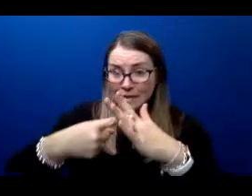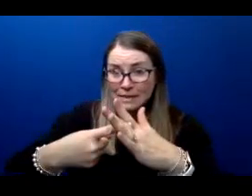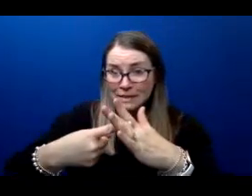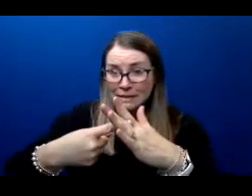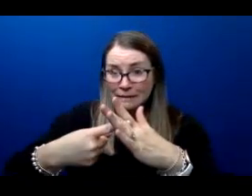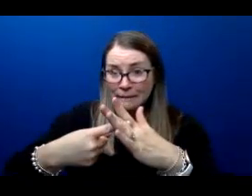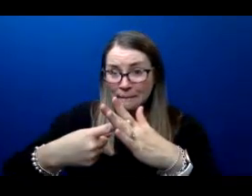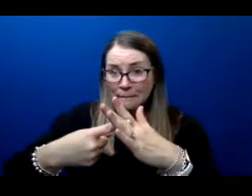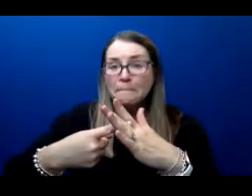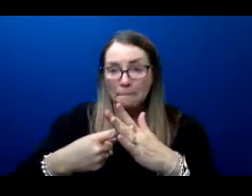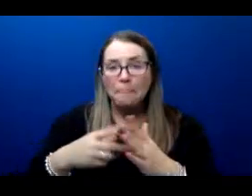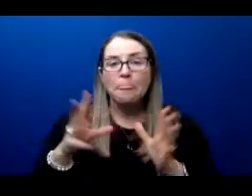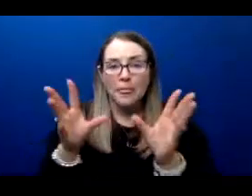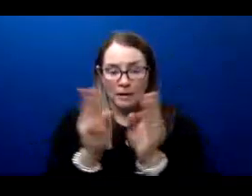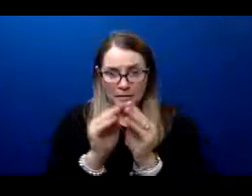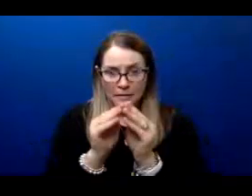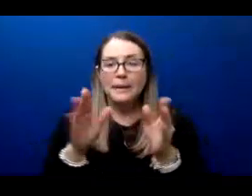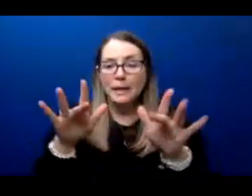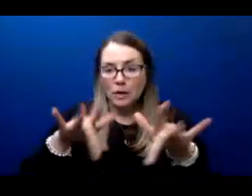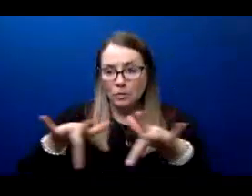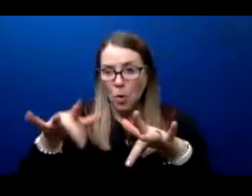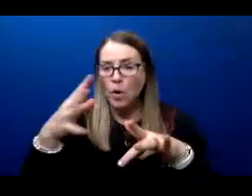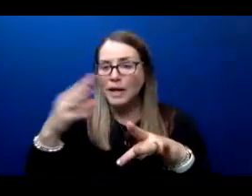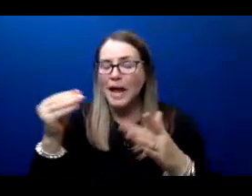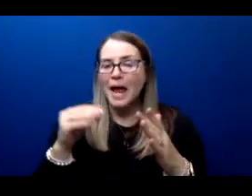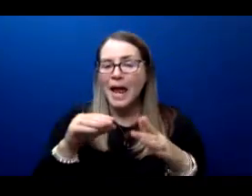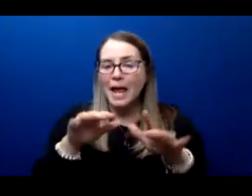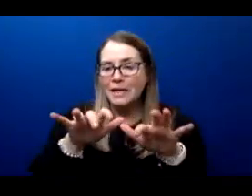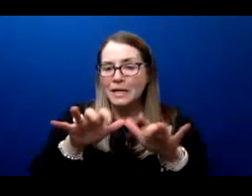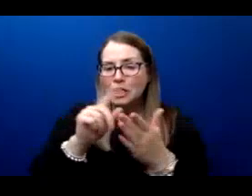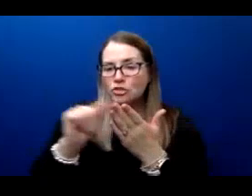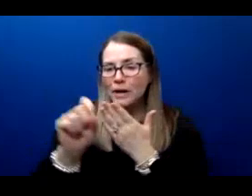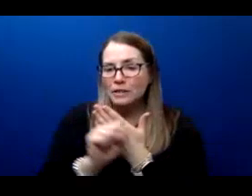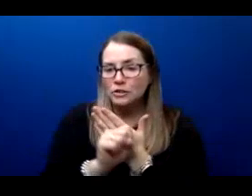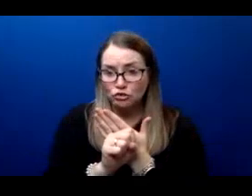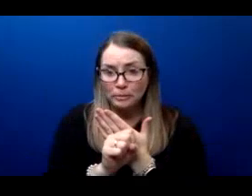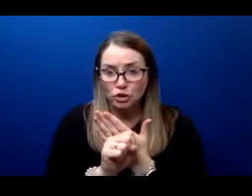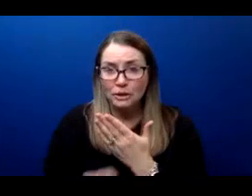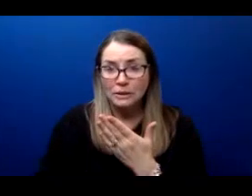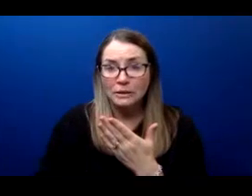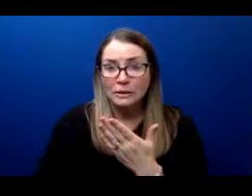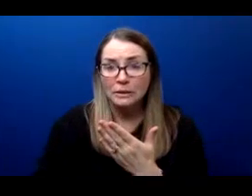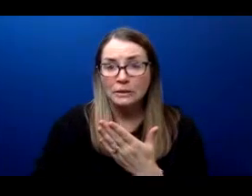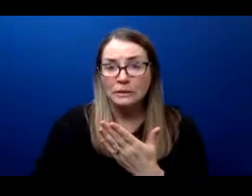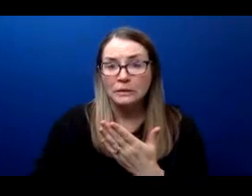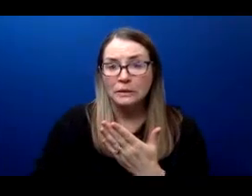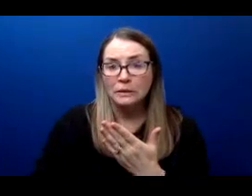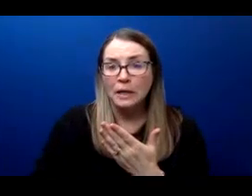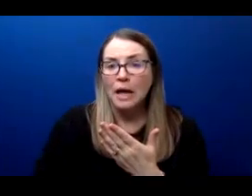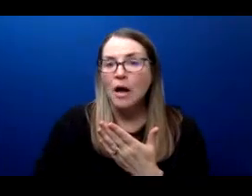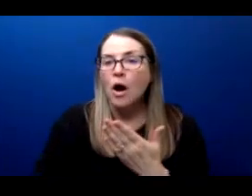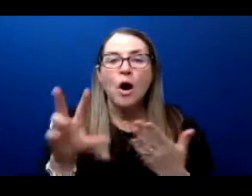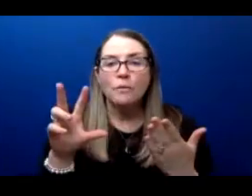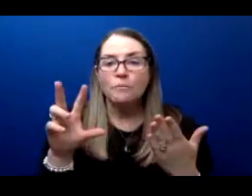and transcription of the meeting has begun. And may I also ask my interpreter, am I speaking too quickly?